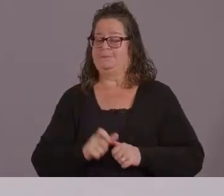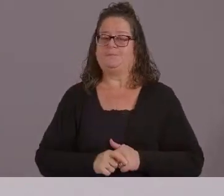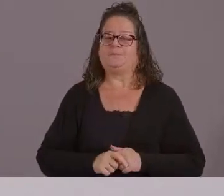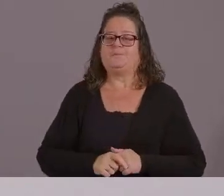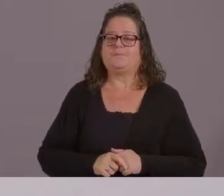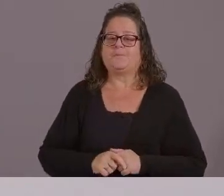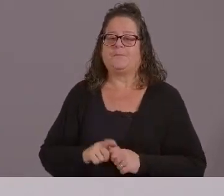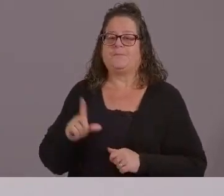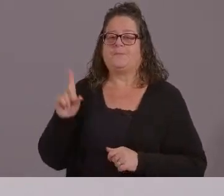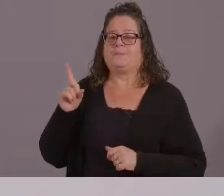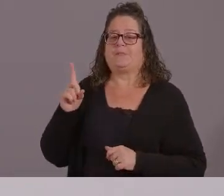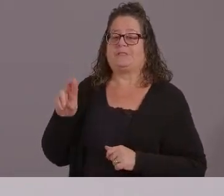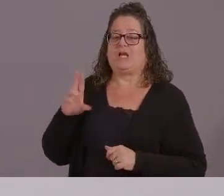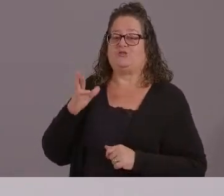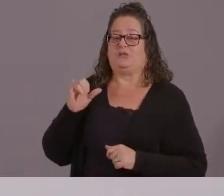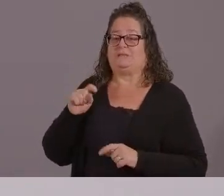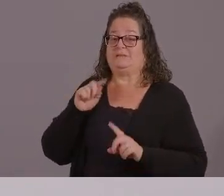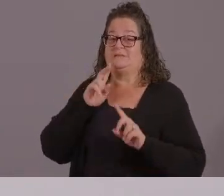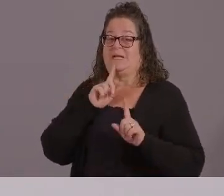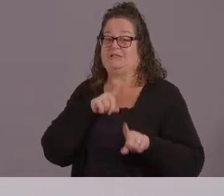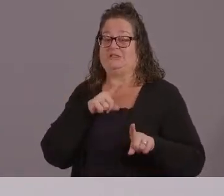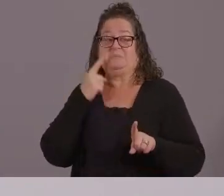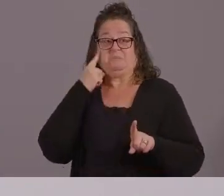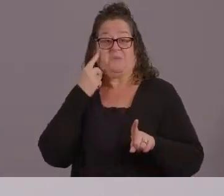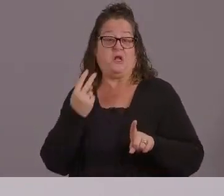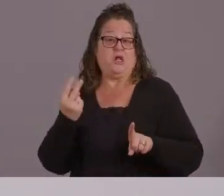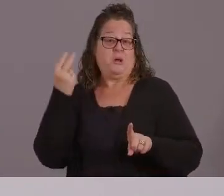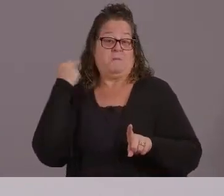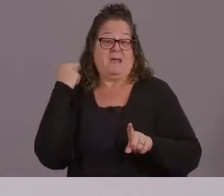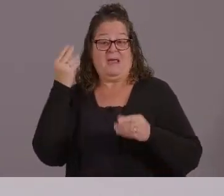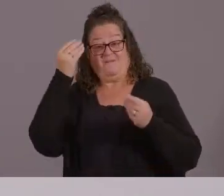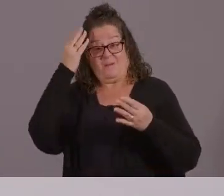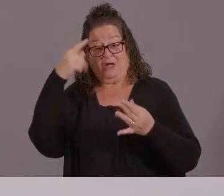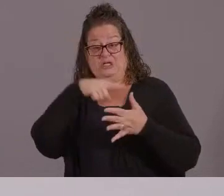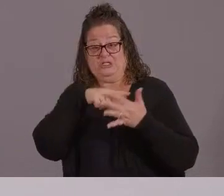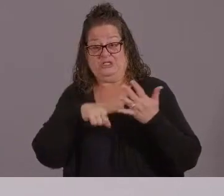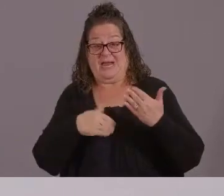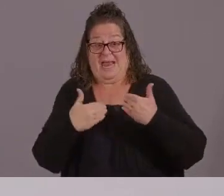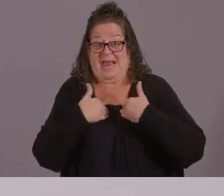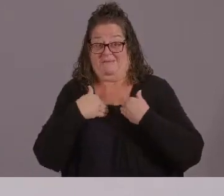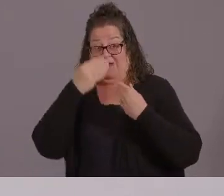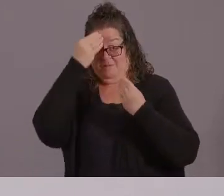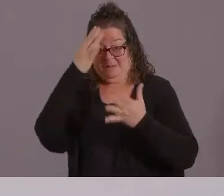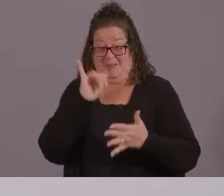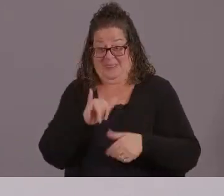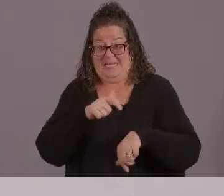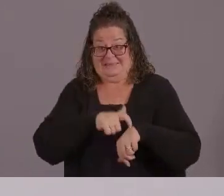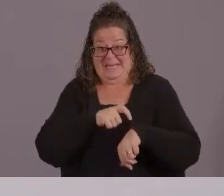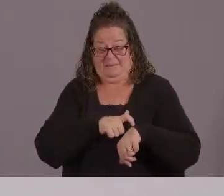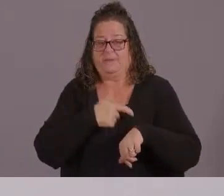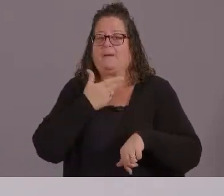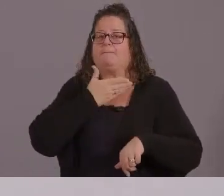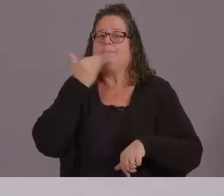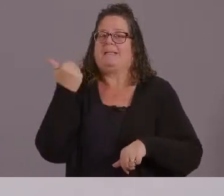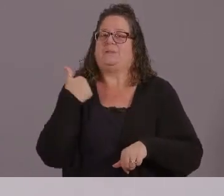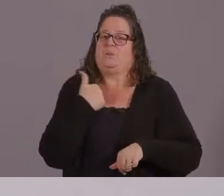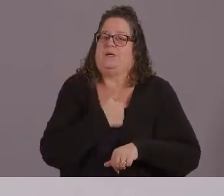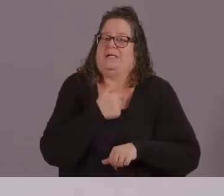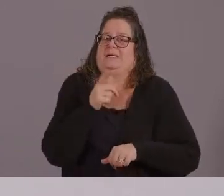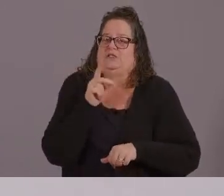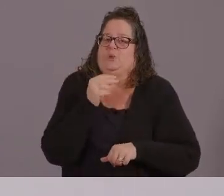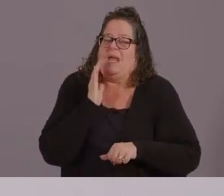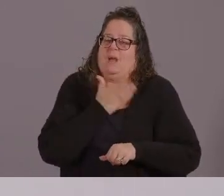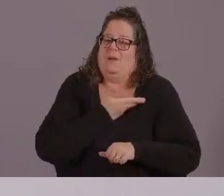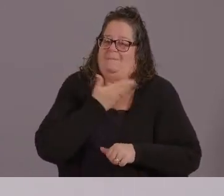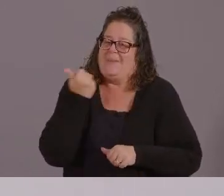that we have. I think we've learned a lot about COVID. You're right. This has been a very, very long year.